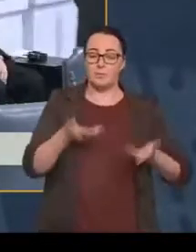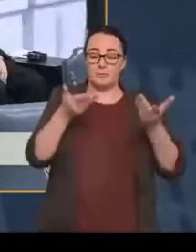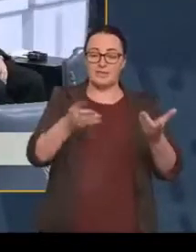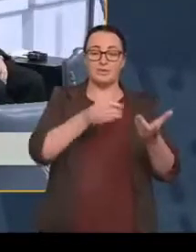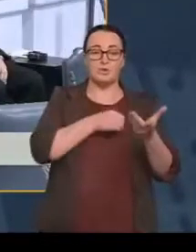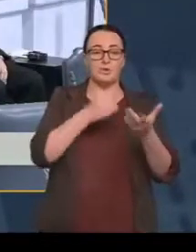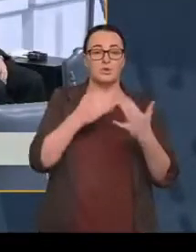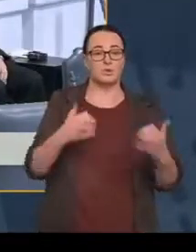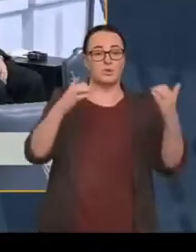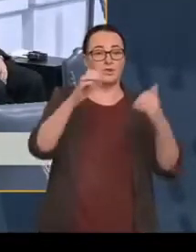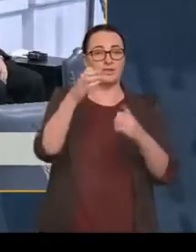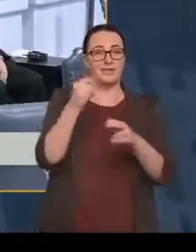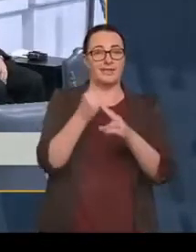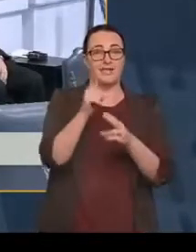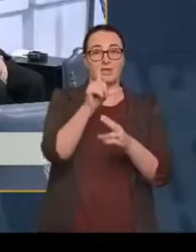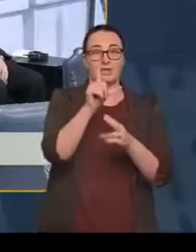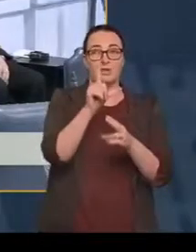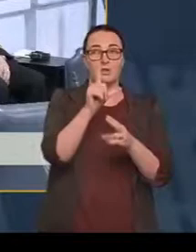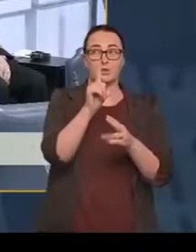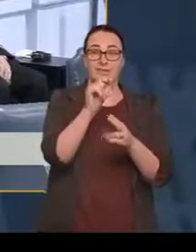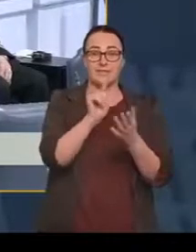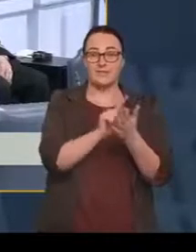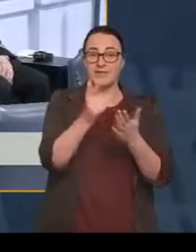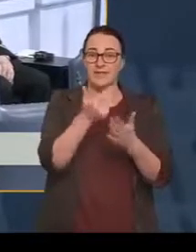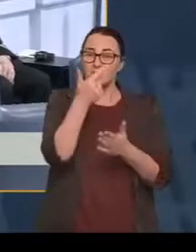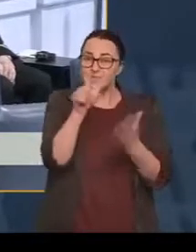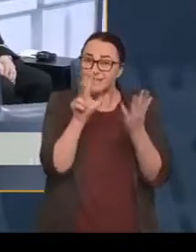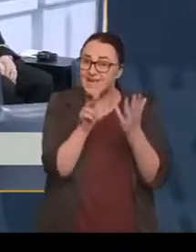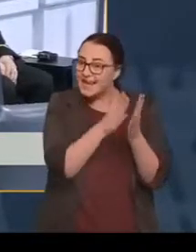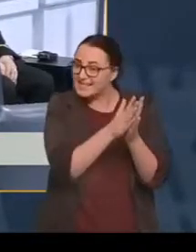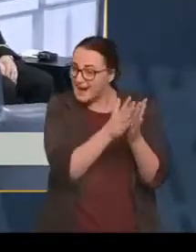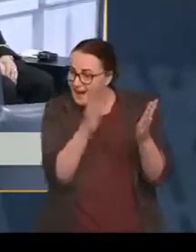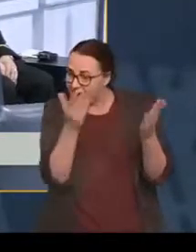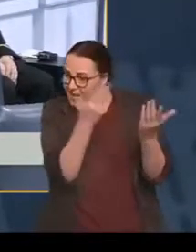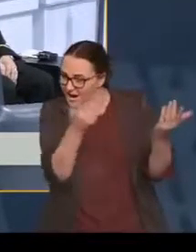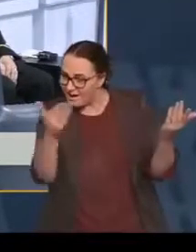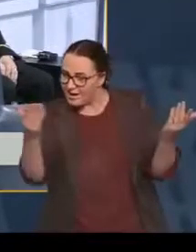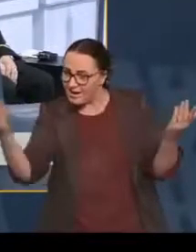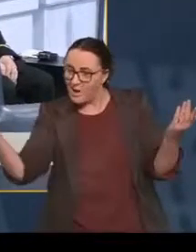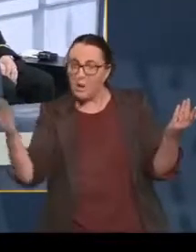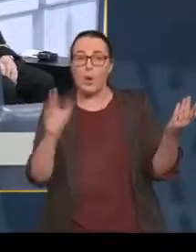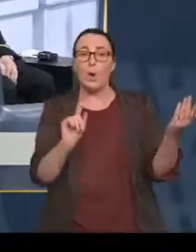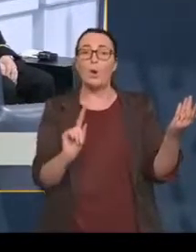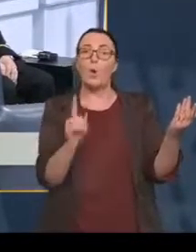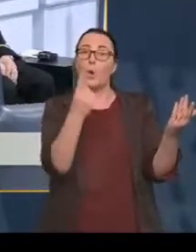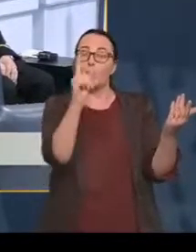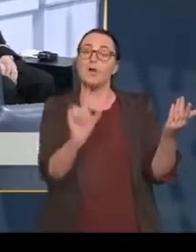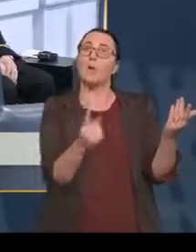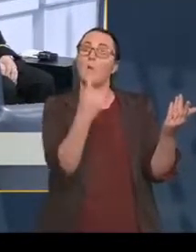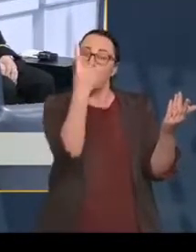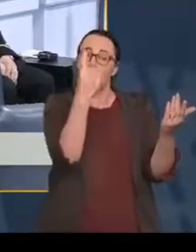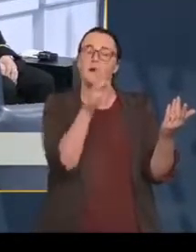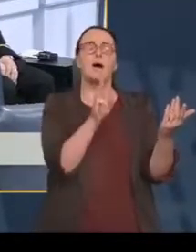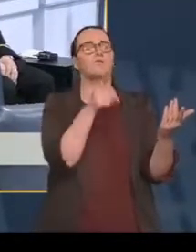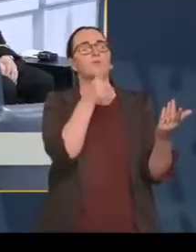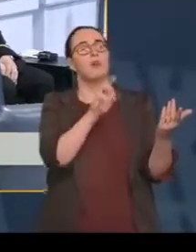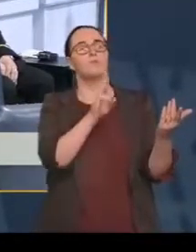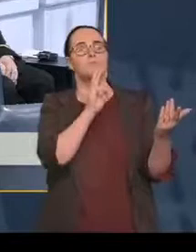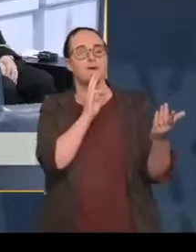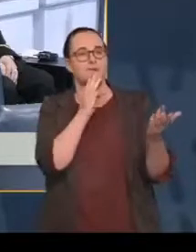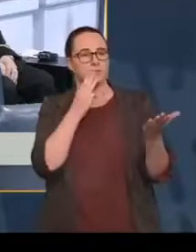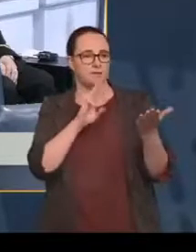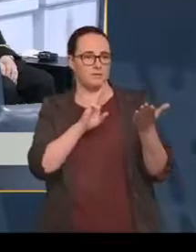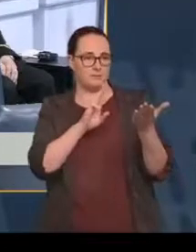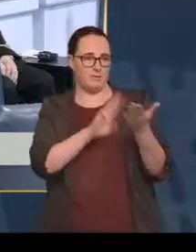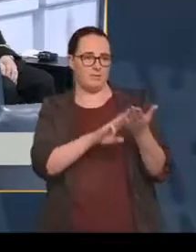introduced or presented to the Seanad in 2017. 28 of them. And only one private member's, and I'm talking about